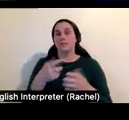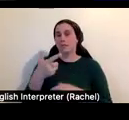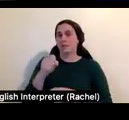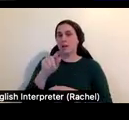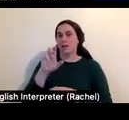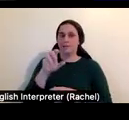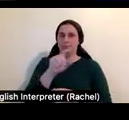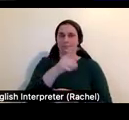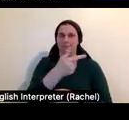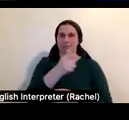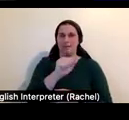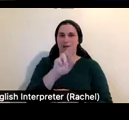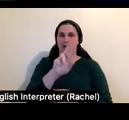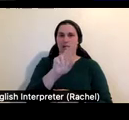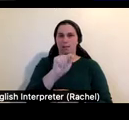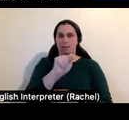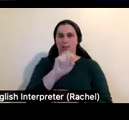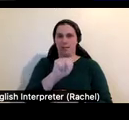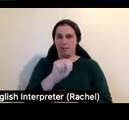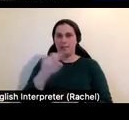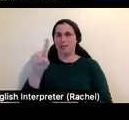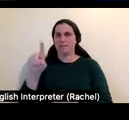fence, that's just what it is, yeah.